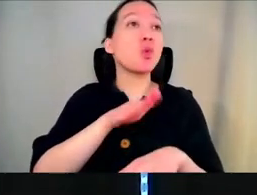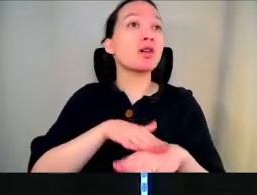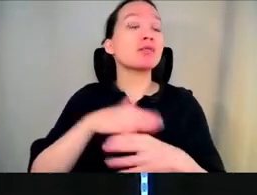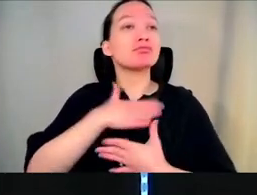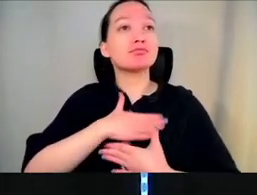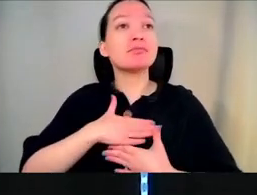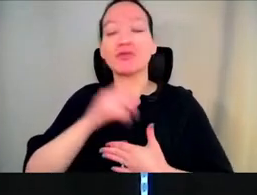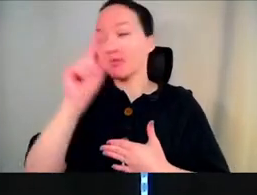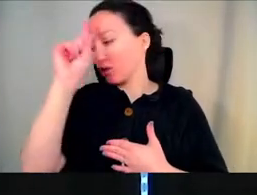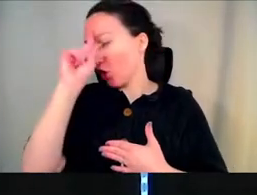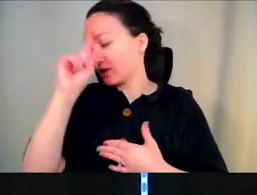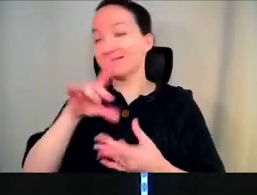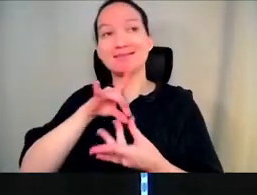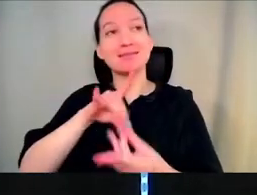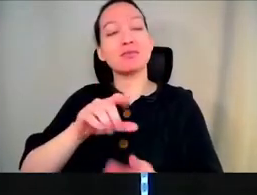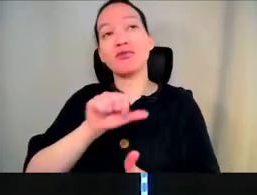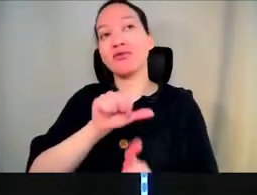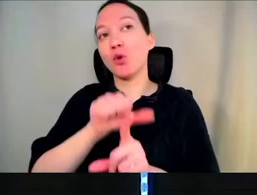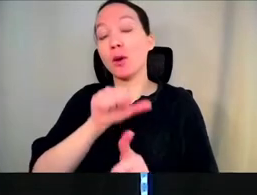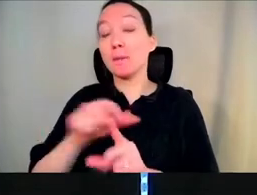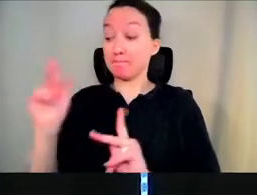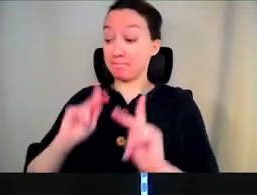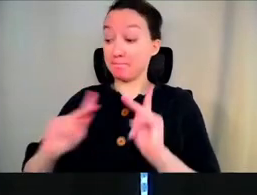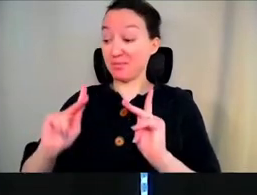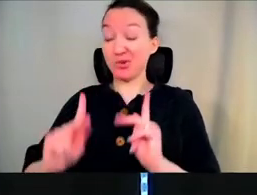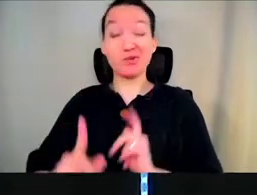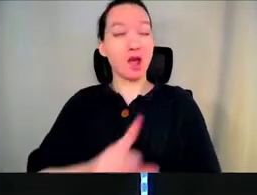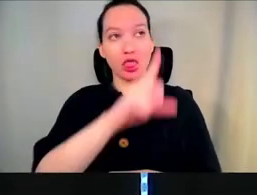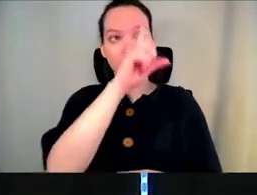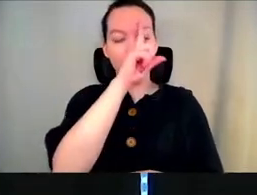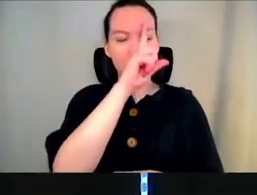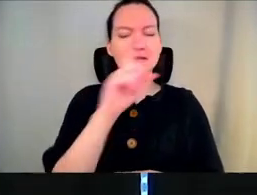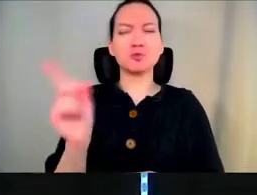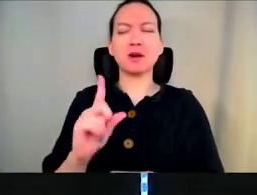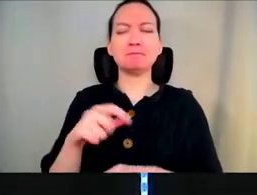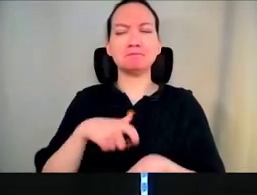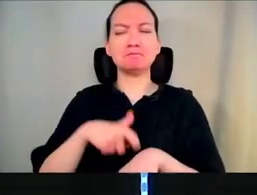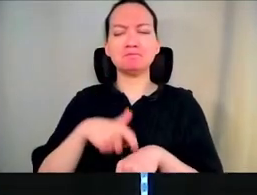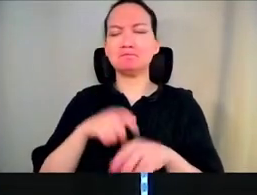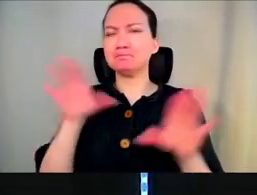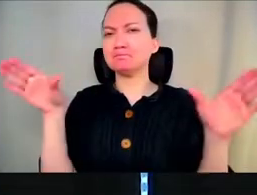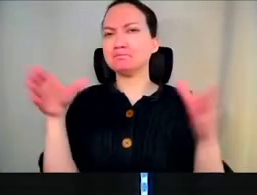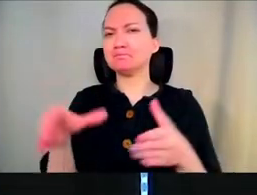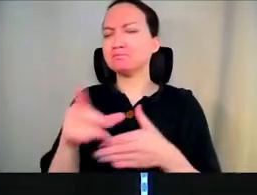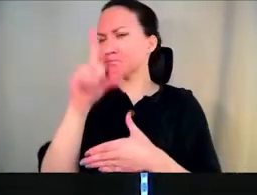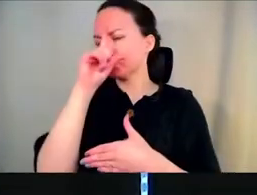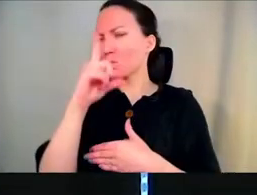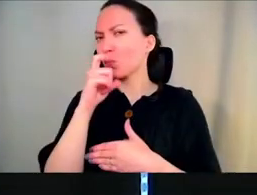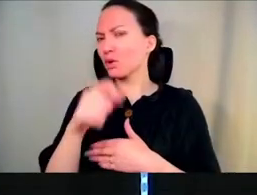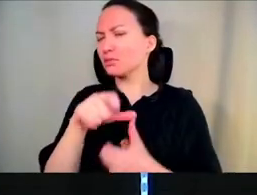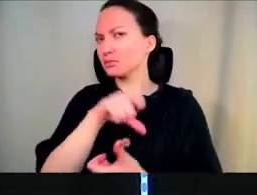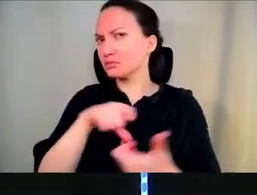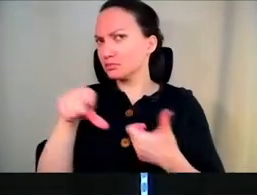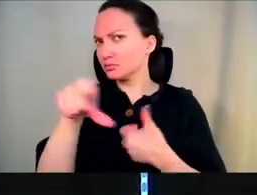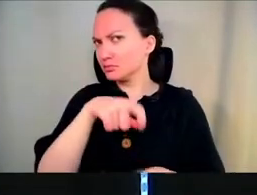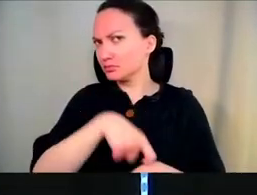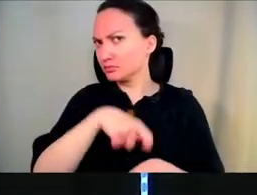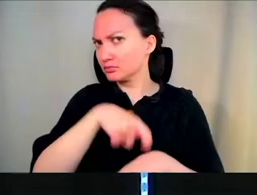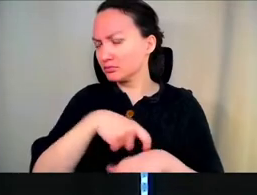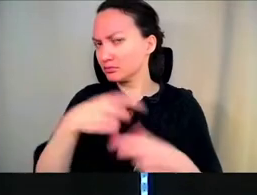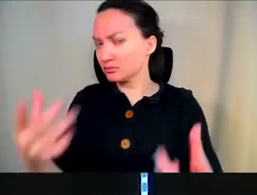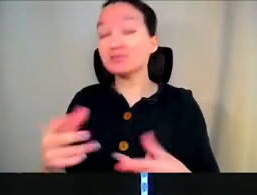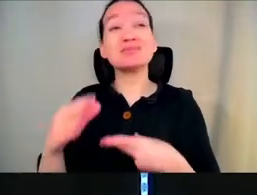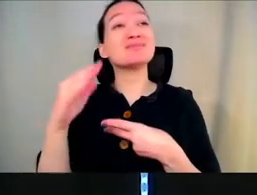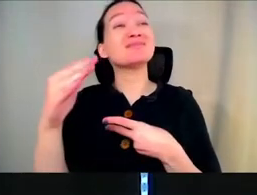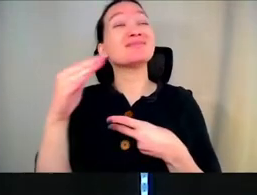entertaining foolish thoughts. So we're going to look at people and look at thoughts. Where do we spend our time? What do we think about? Who do we spend our time with? The